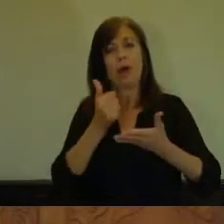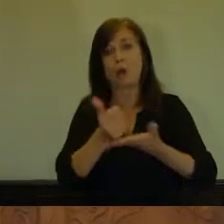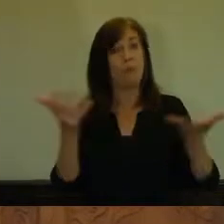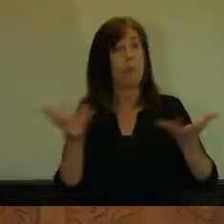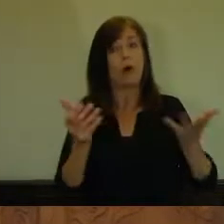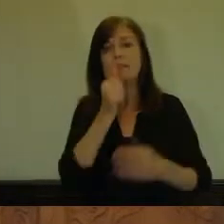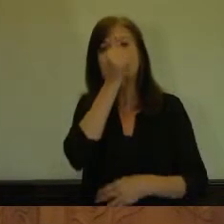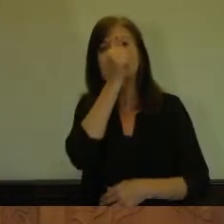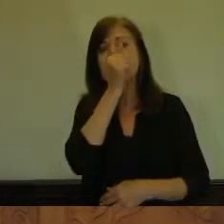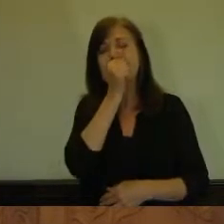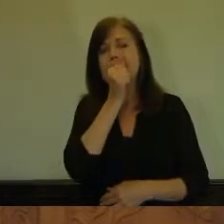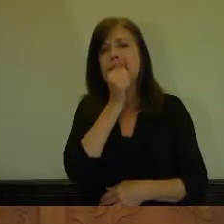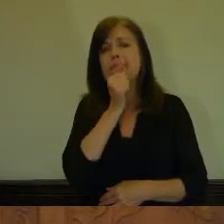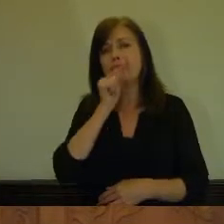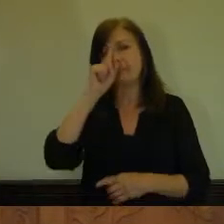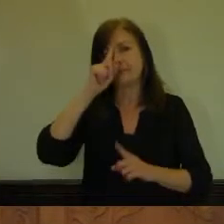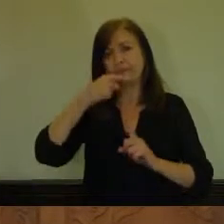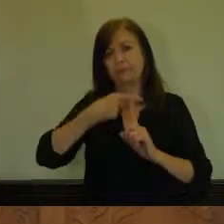hold on?